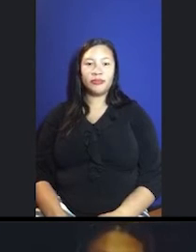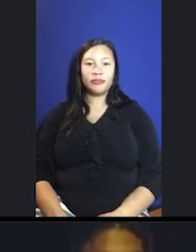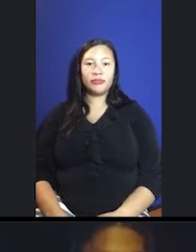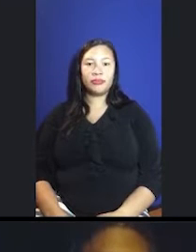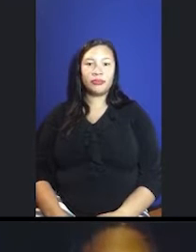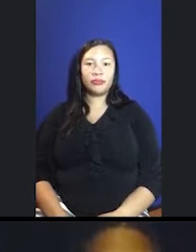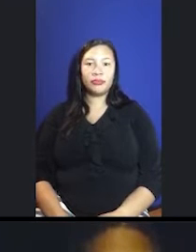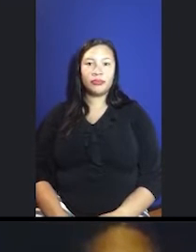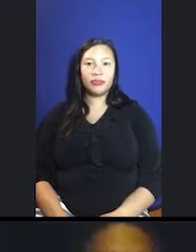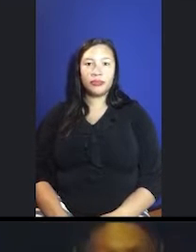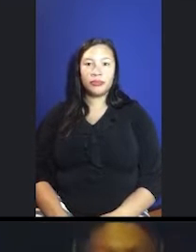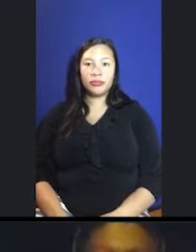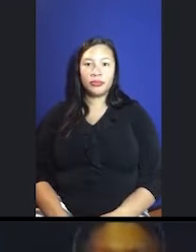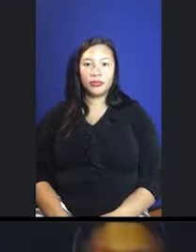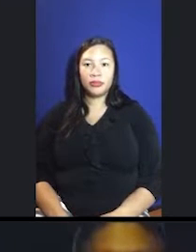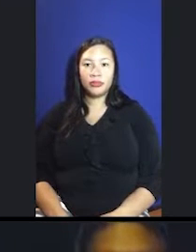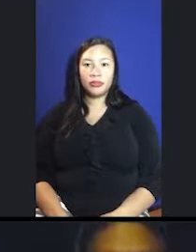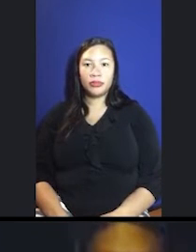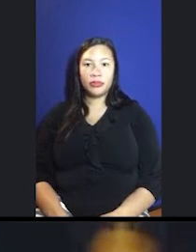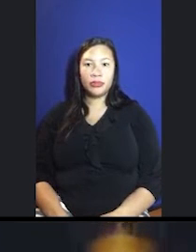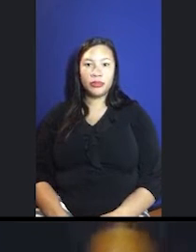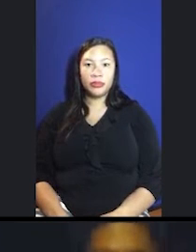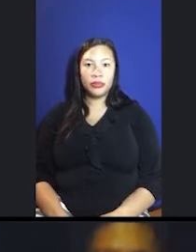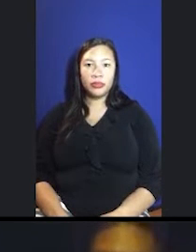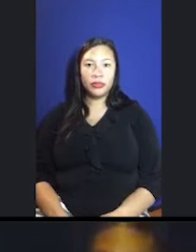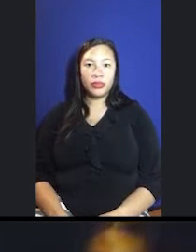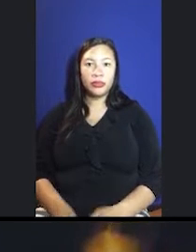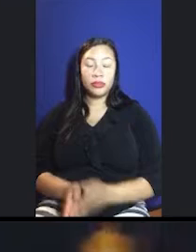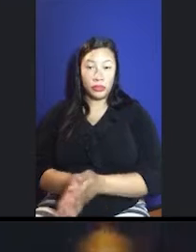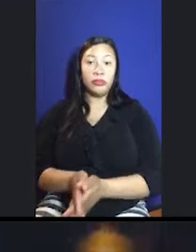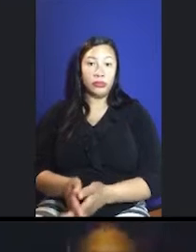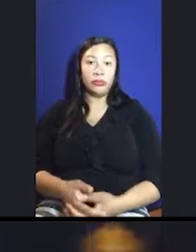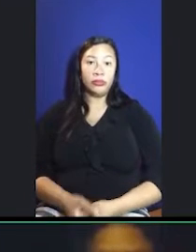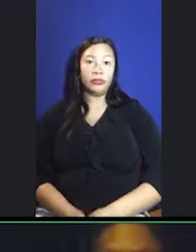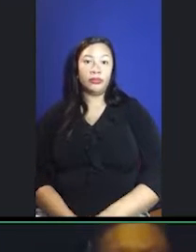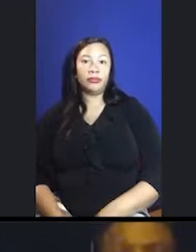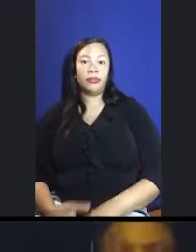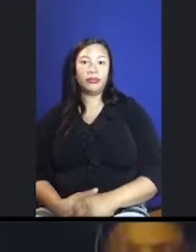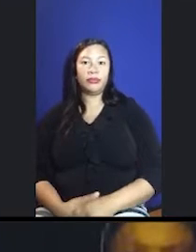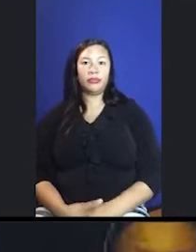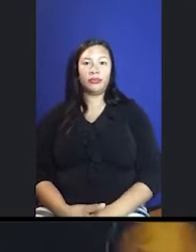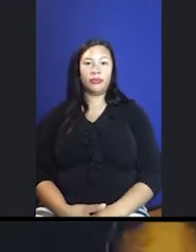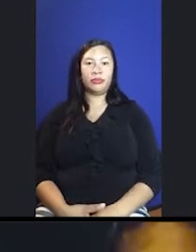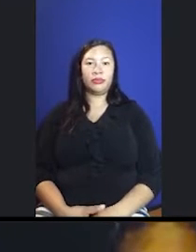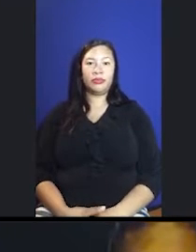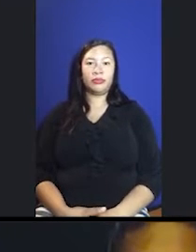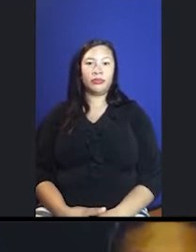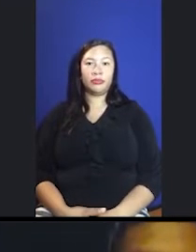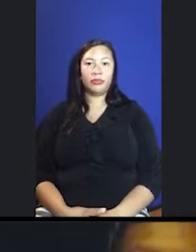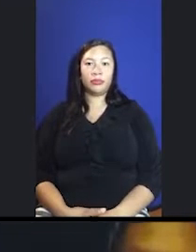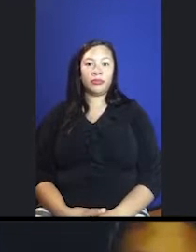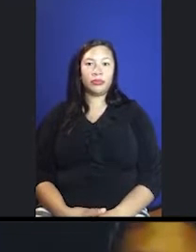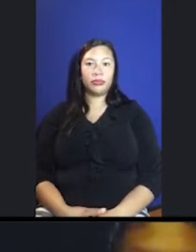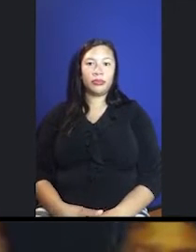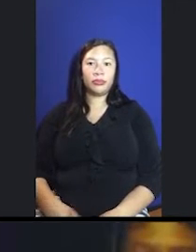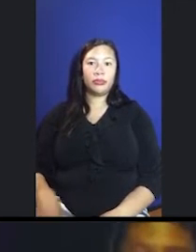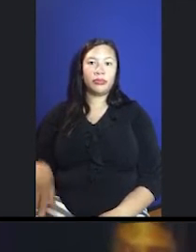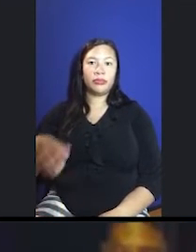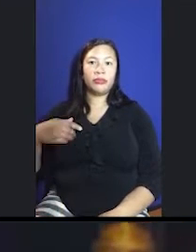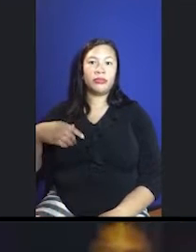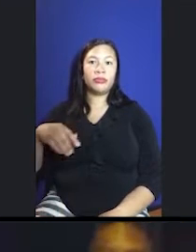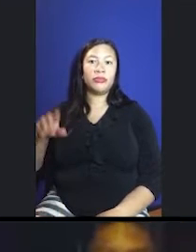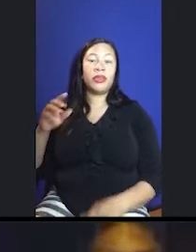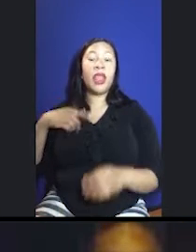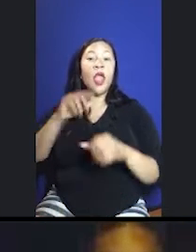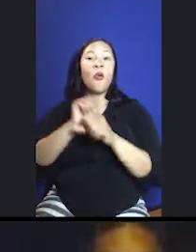All right. I'm glad everybody go ahead and start the episode. I'm Double D Beats with the Next